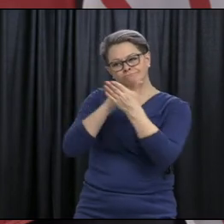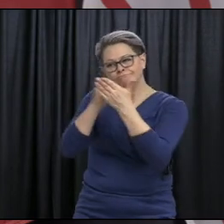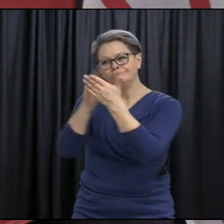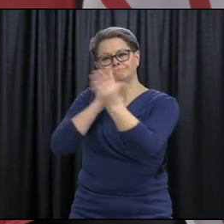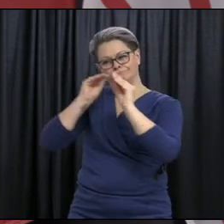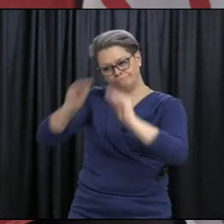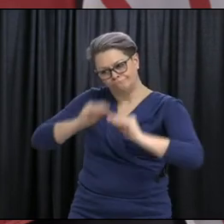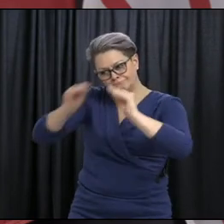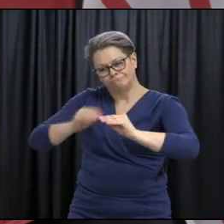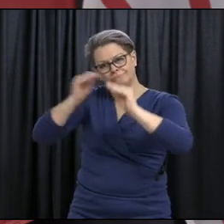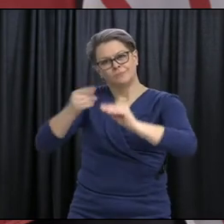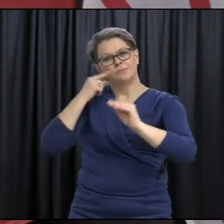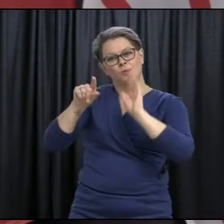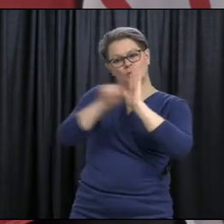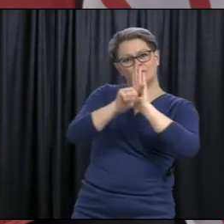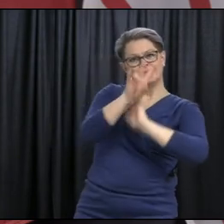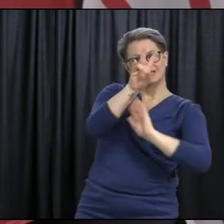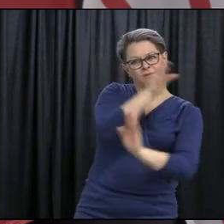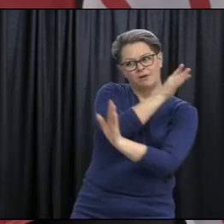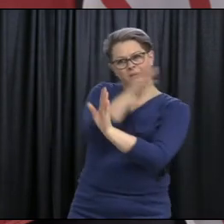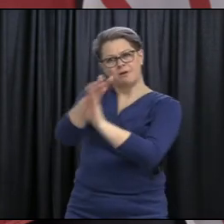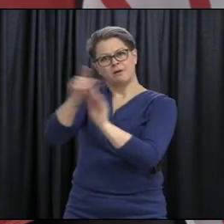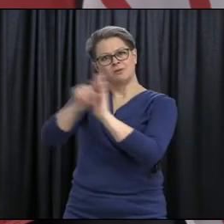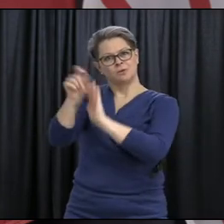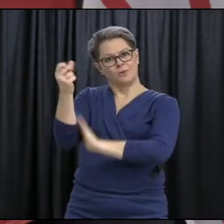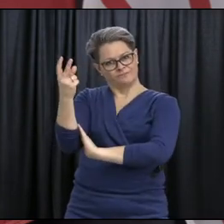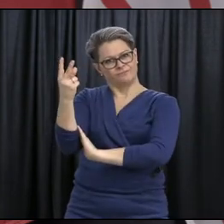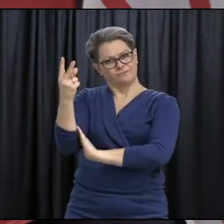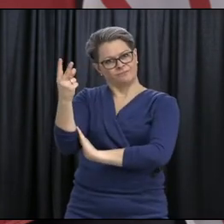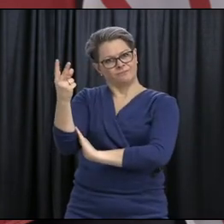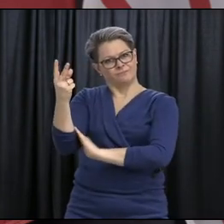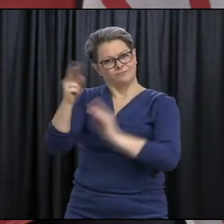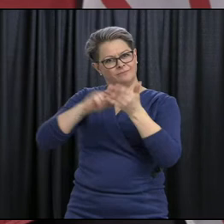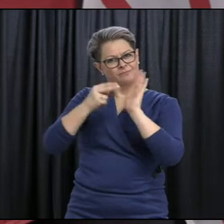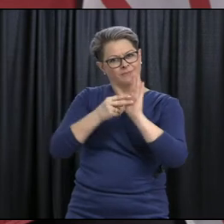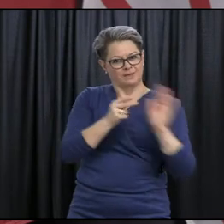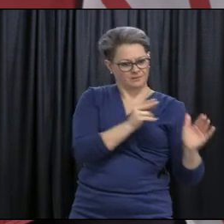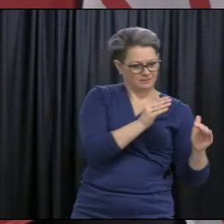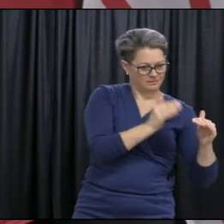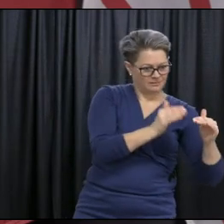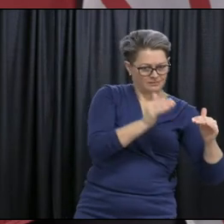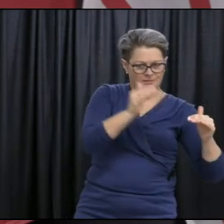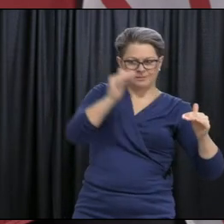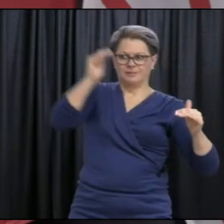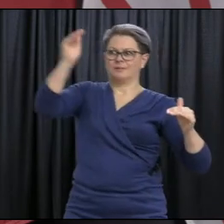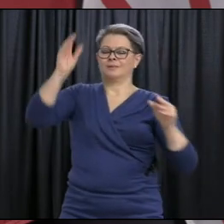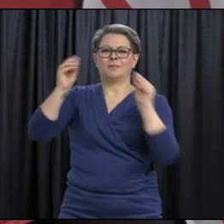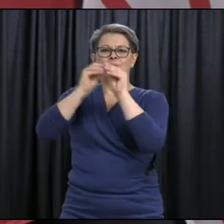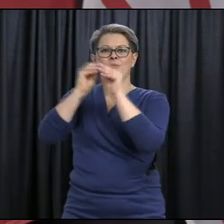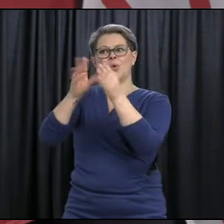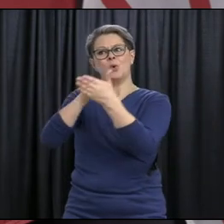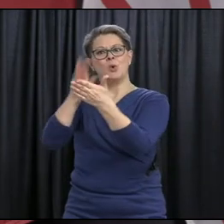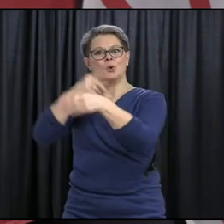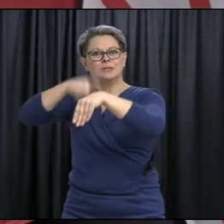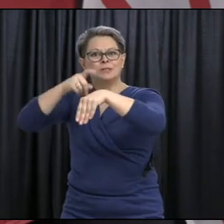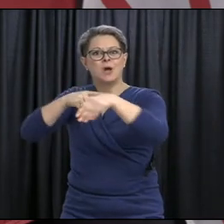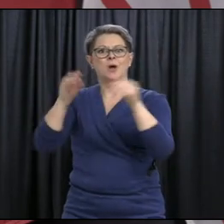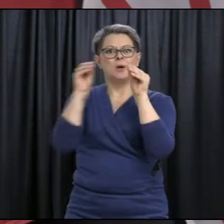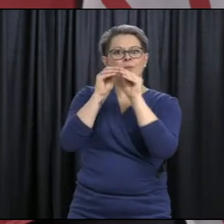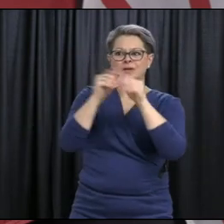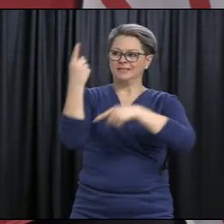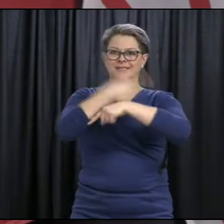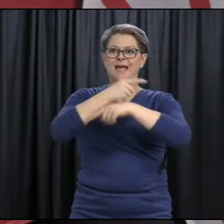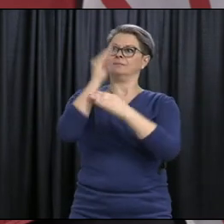it's important that, you know, as you proceed through the grades, there's more instruction time, there's a more structured